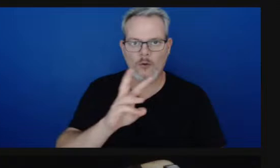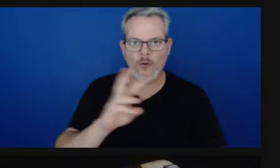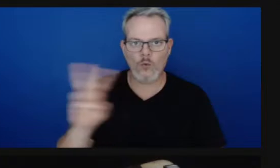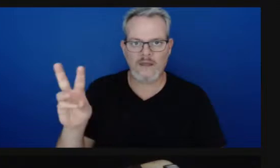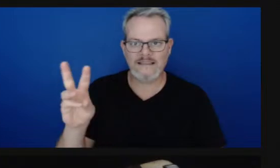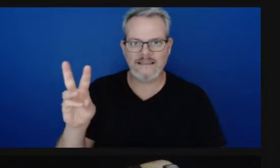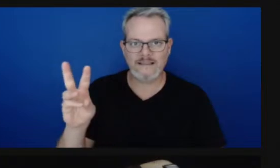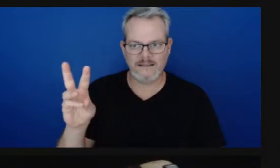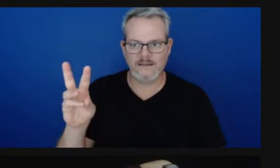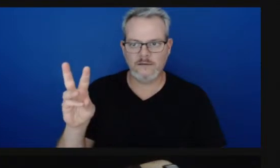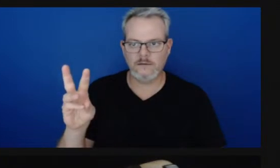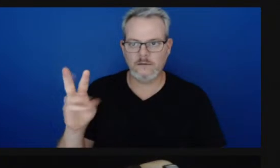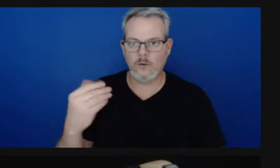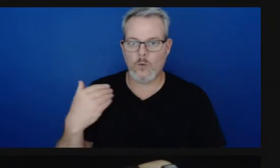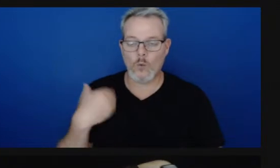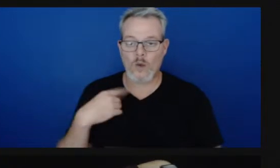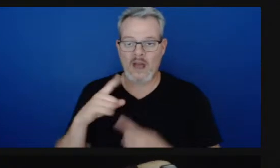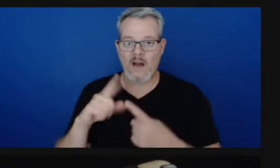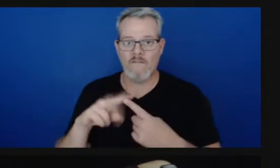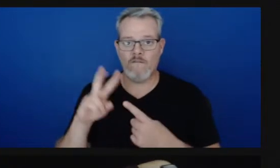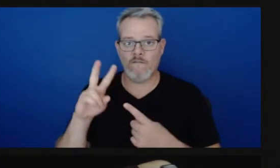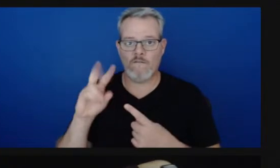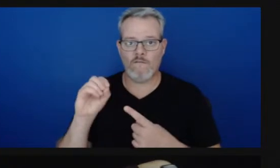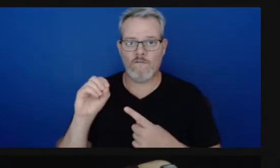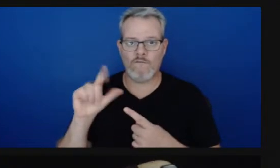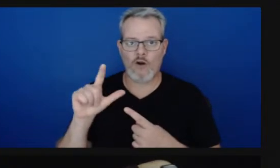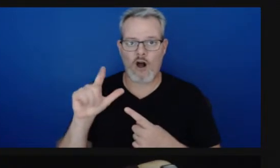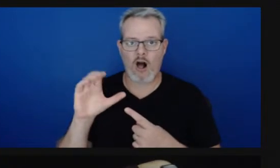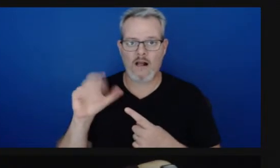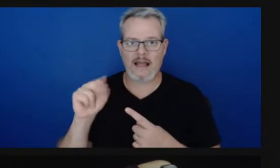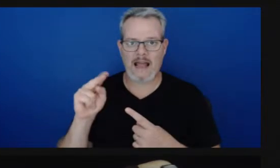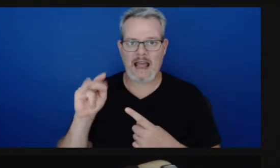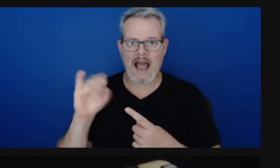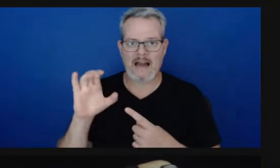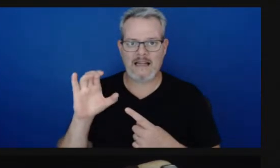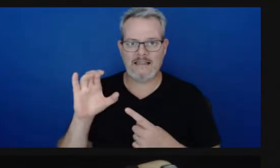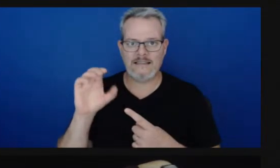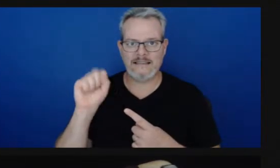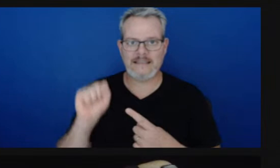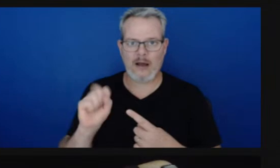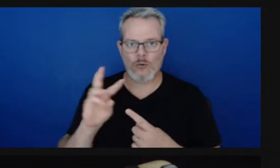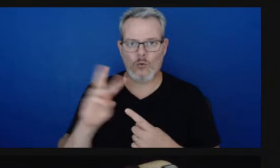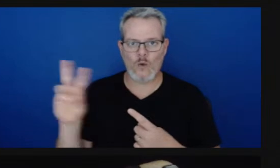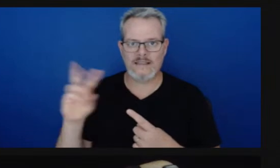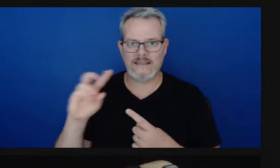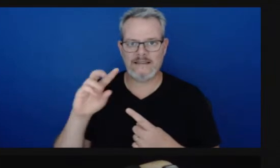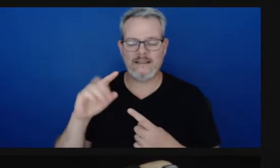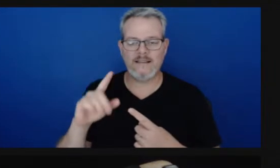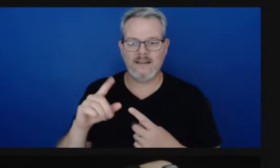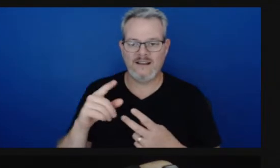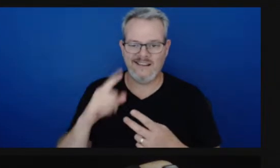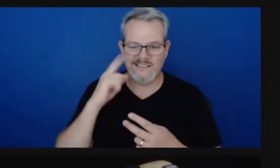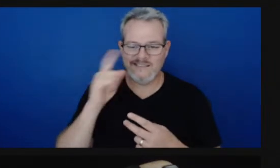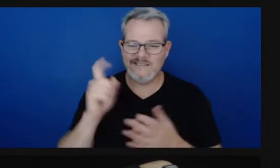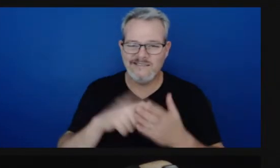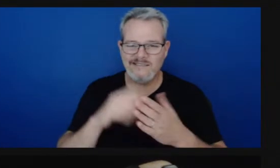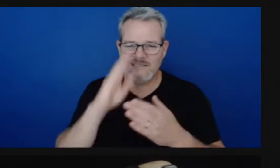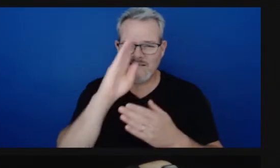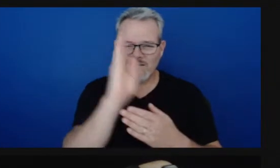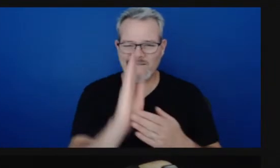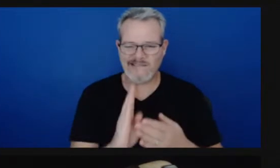You have what we call our volcanic southwest rift, which is essentially this shallow crack that runs all the way down this way, becomes the Great Crack down